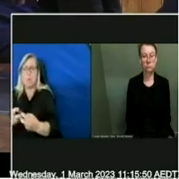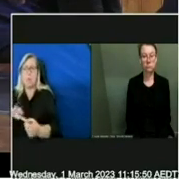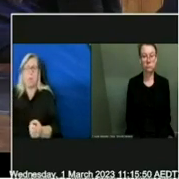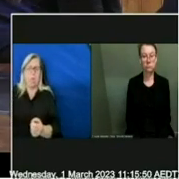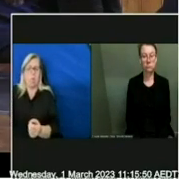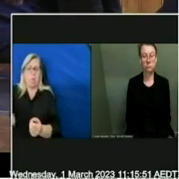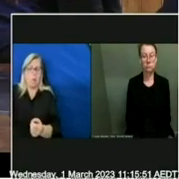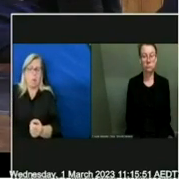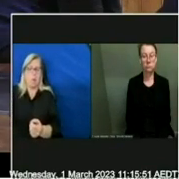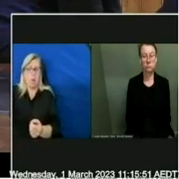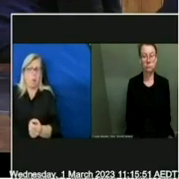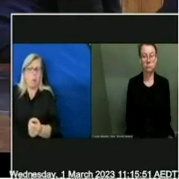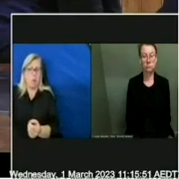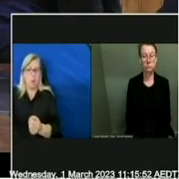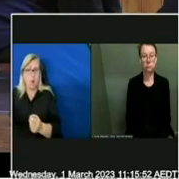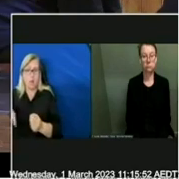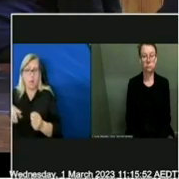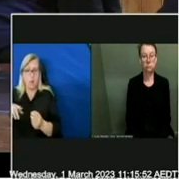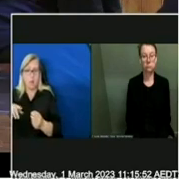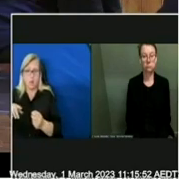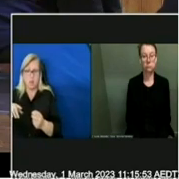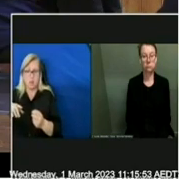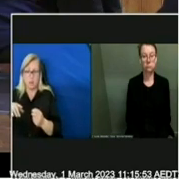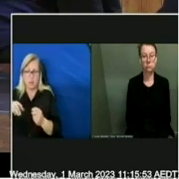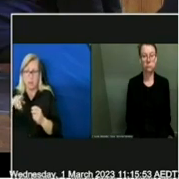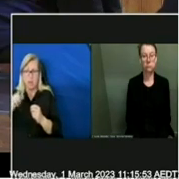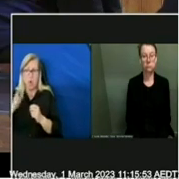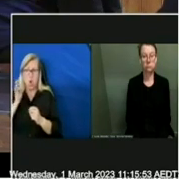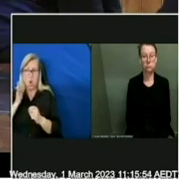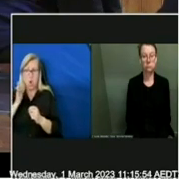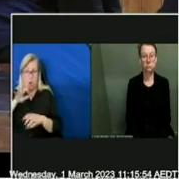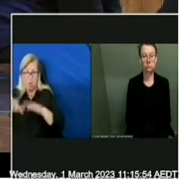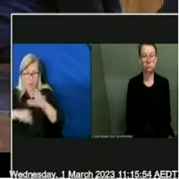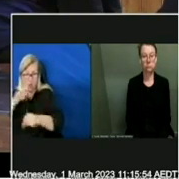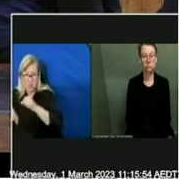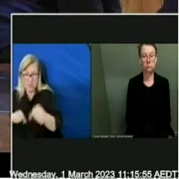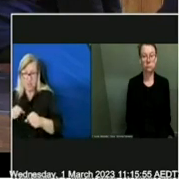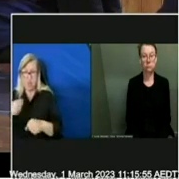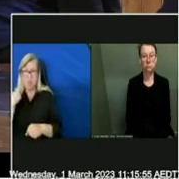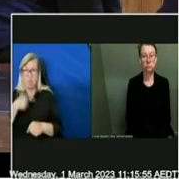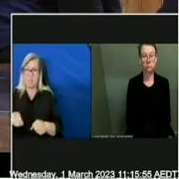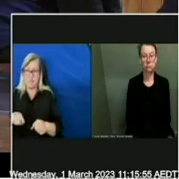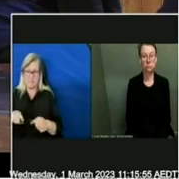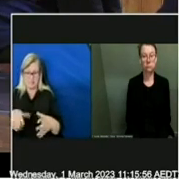colonisation, and the massacre sites are all across Victoria. Mm. So I think of all my